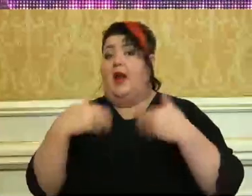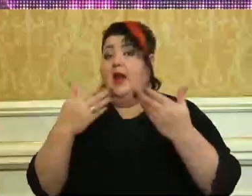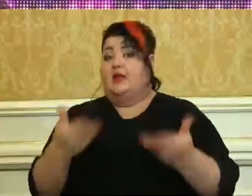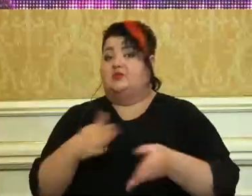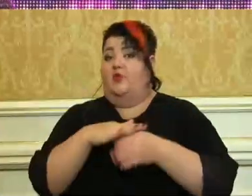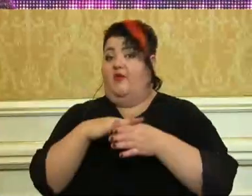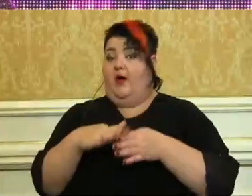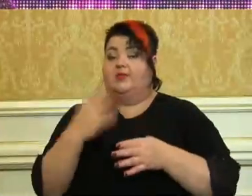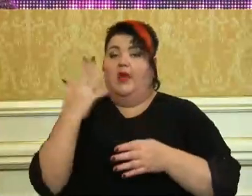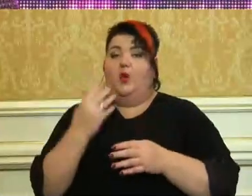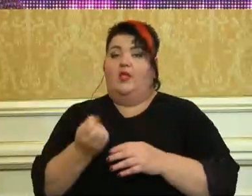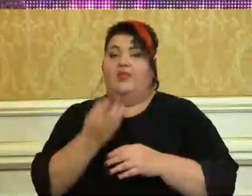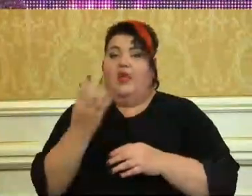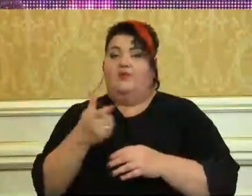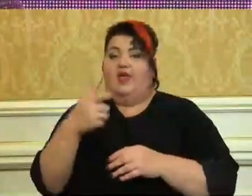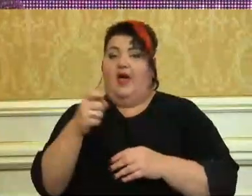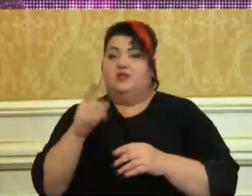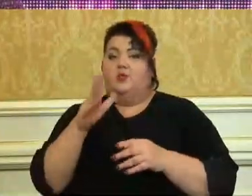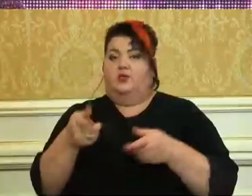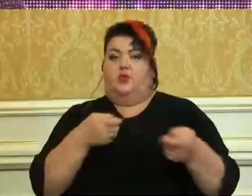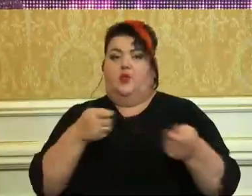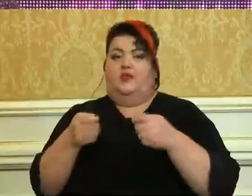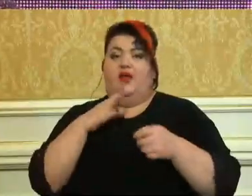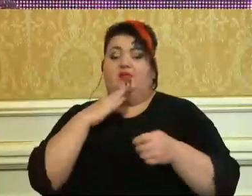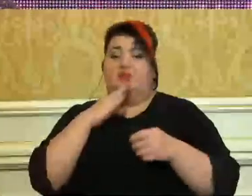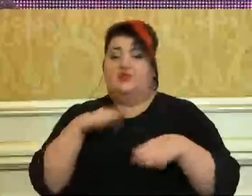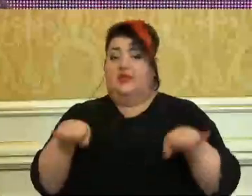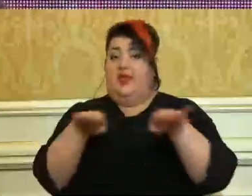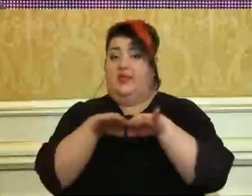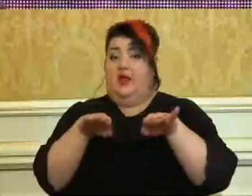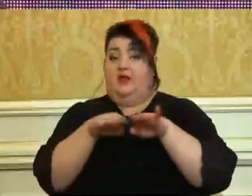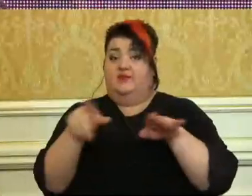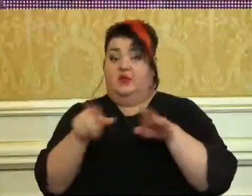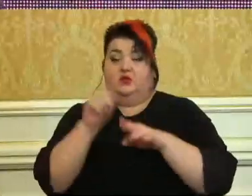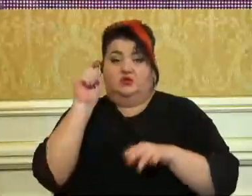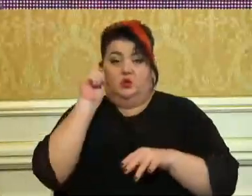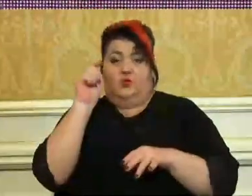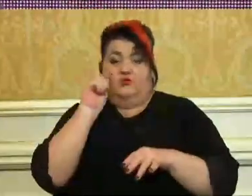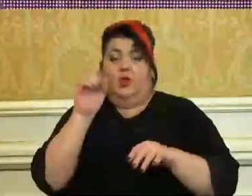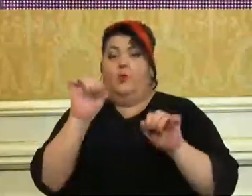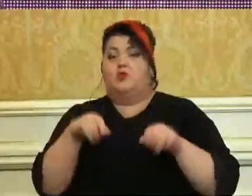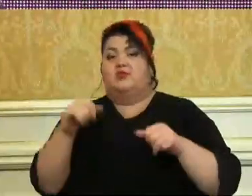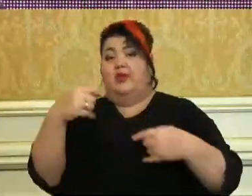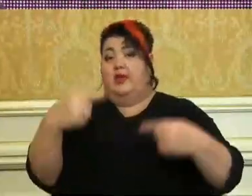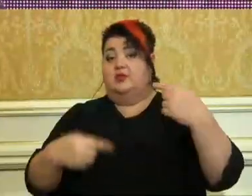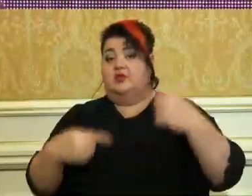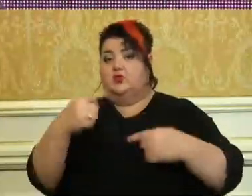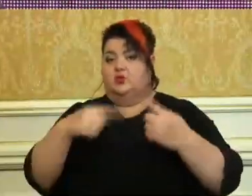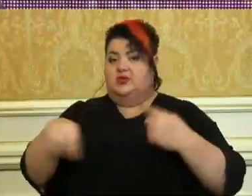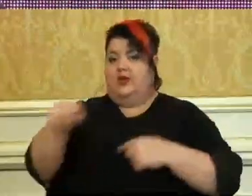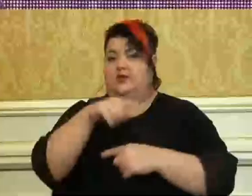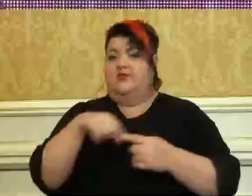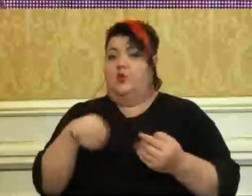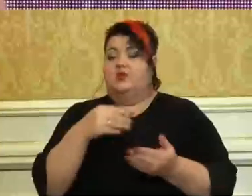best samples for the girls to realize themselves. When Naftogaz would be led by women equally with the men, and maybe the